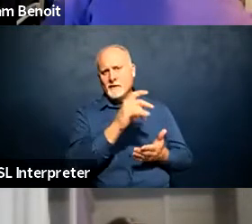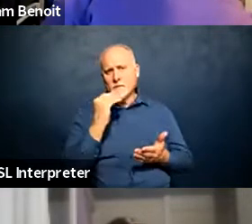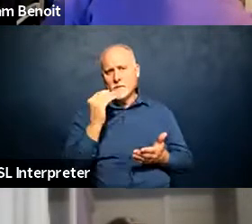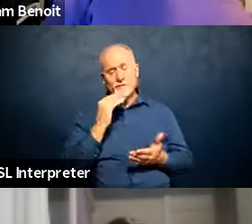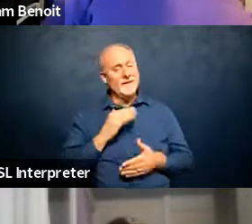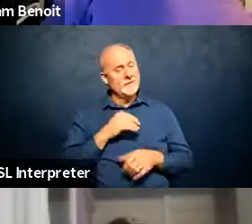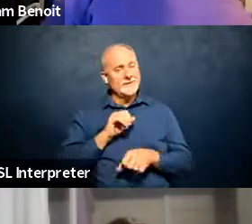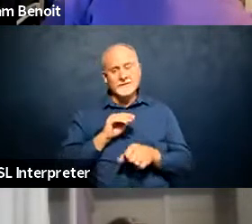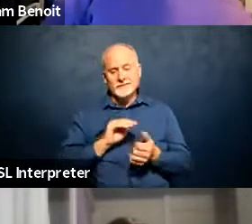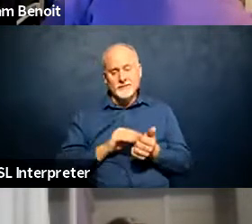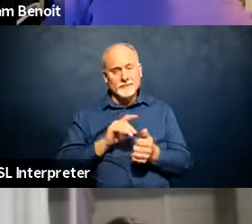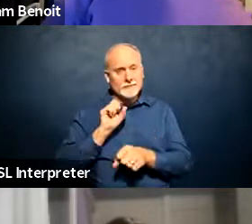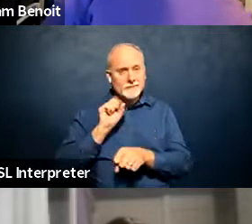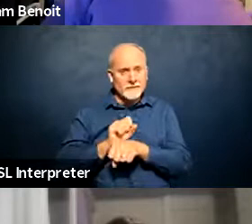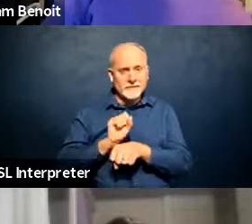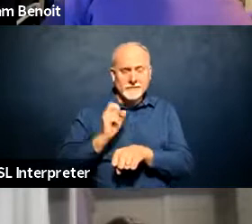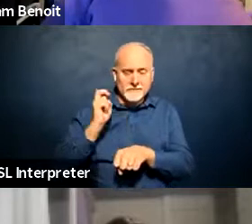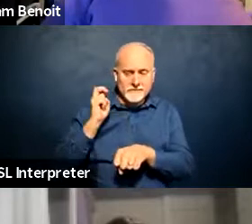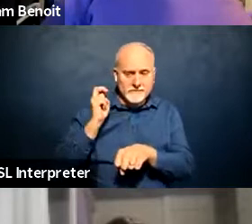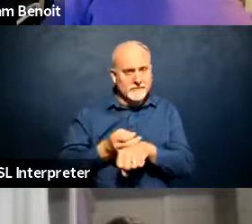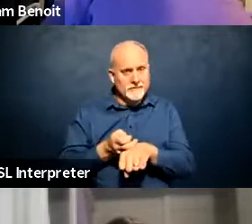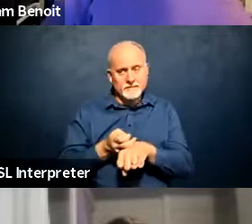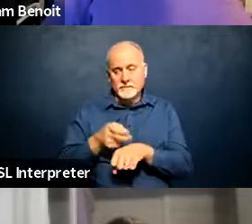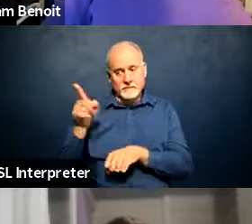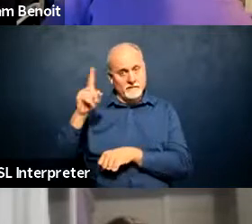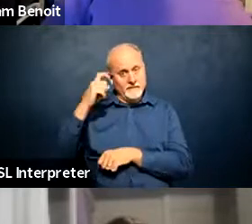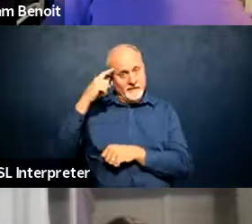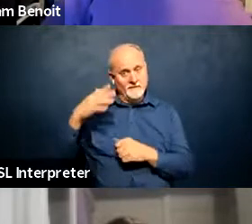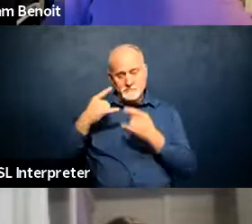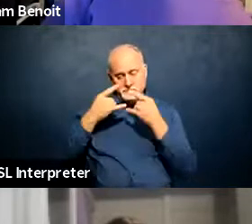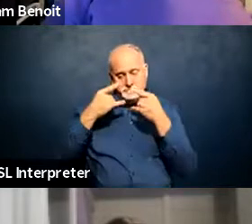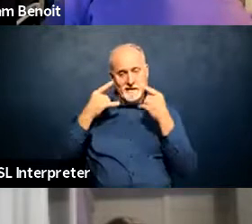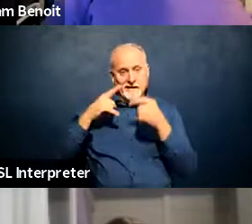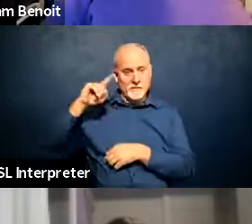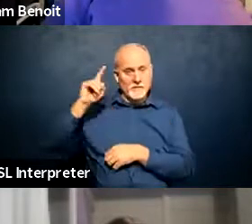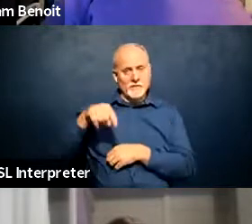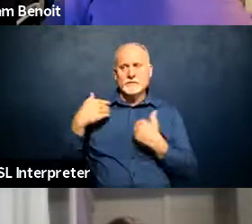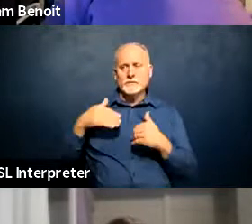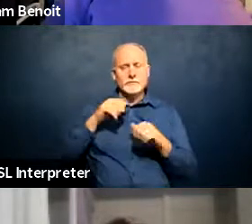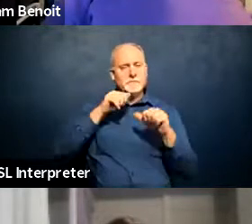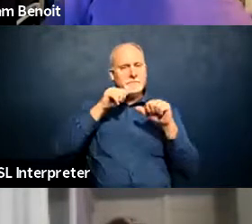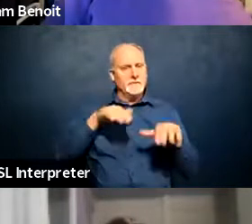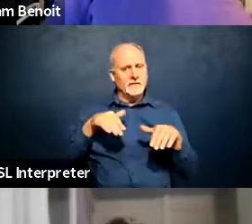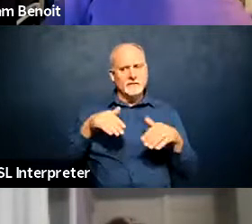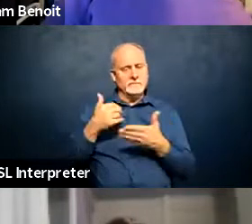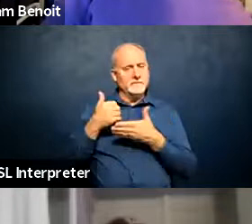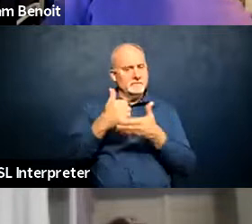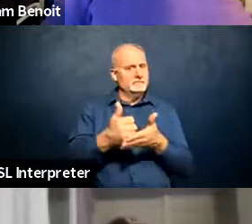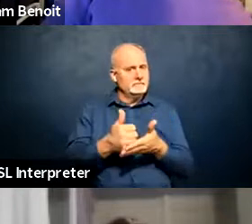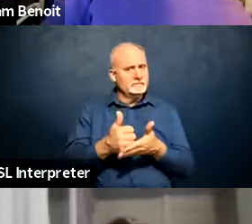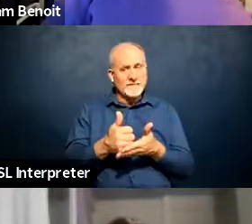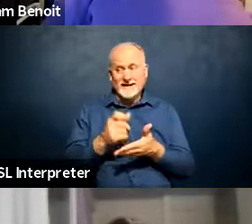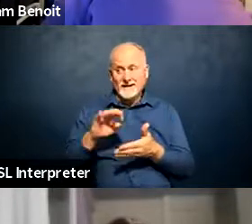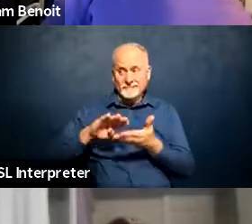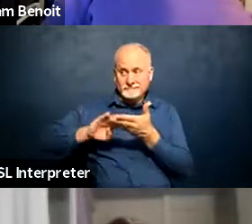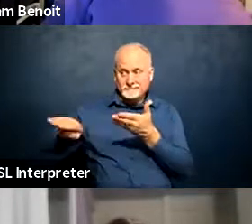hard. And people, I will tell you, the governor's mask order has been a tremendous blessing for the state because I think we would be much worse,